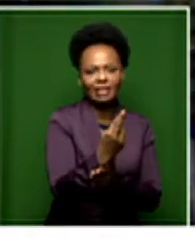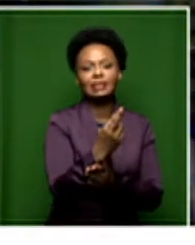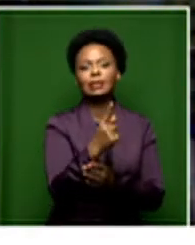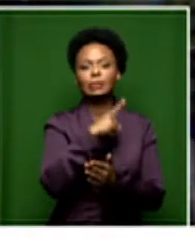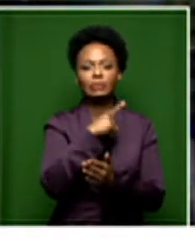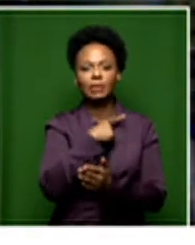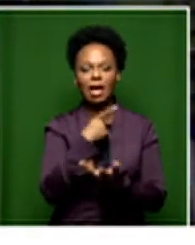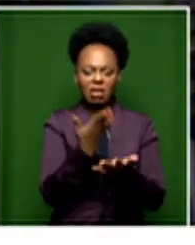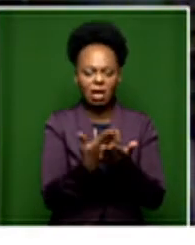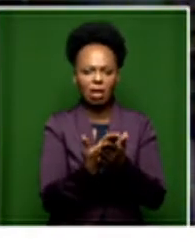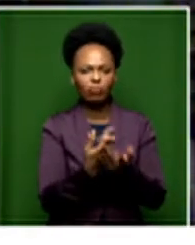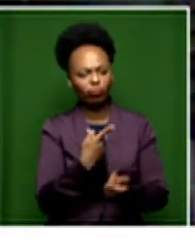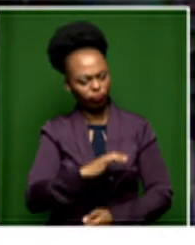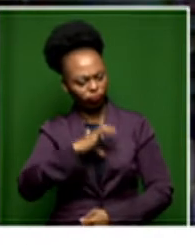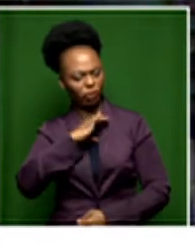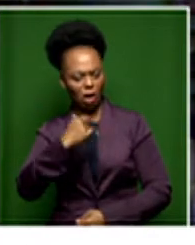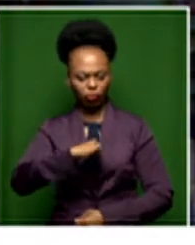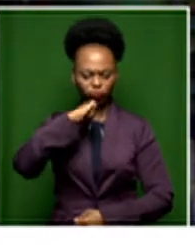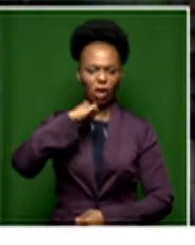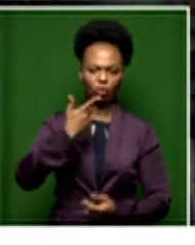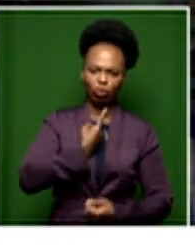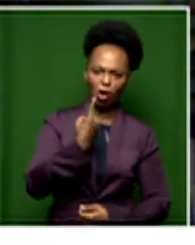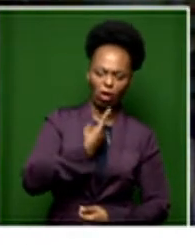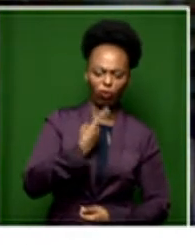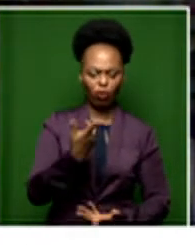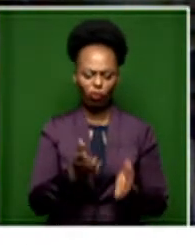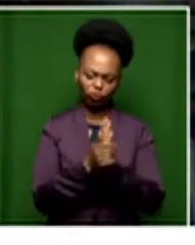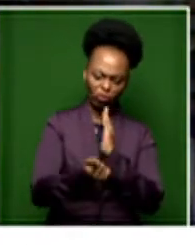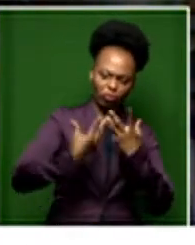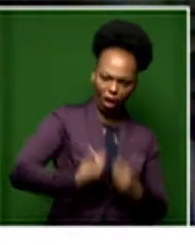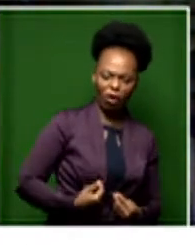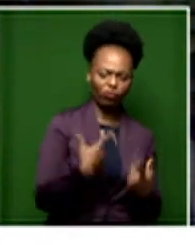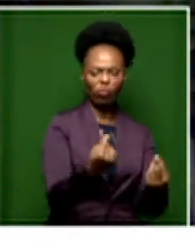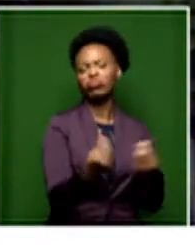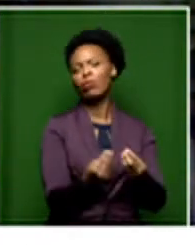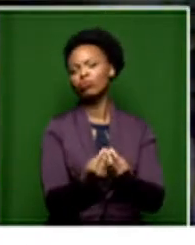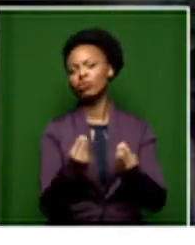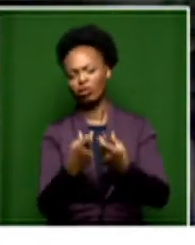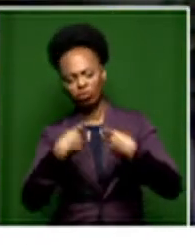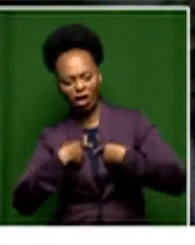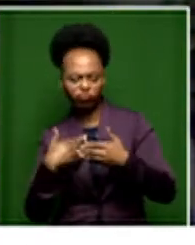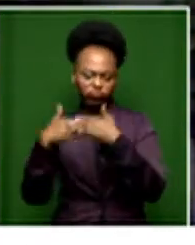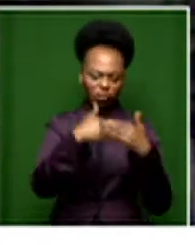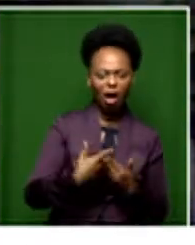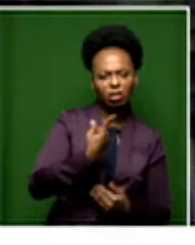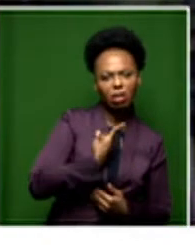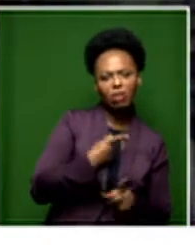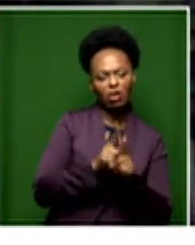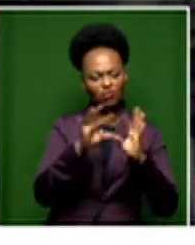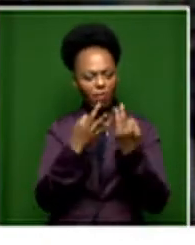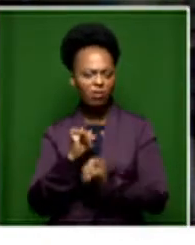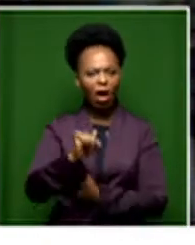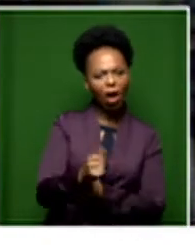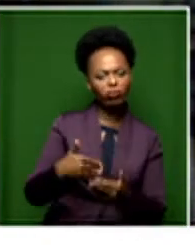restore dignity to our beneficiaries is to then give you skills, and then we are able to take care of yourself, your family, and your